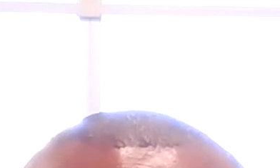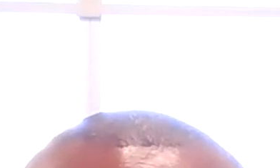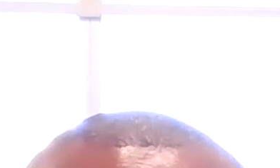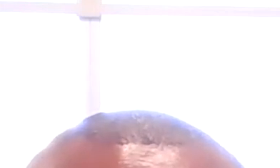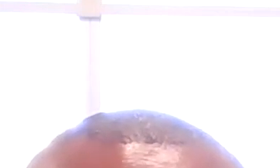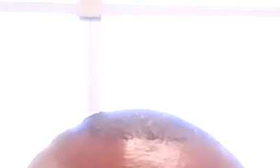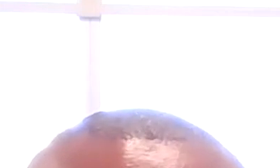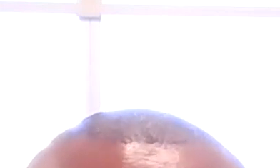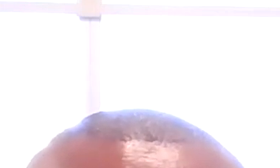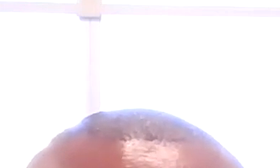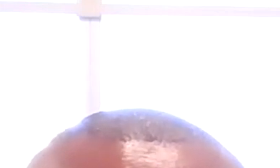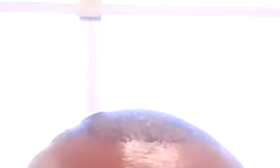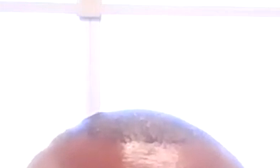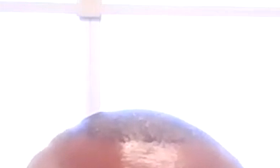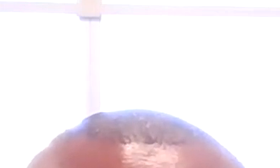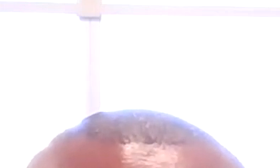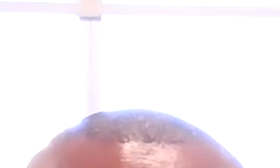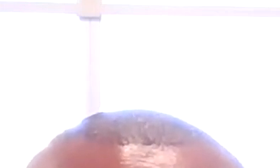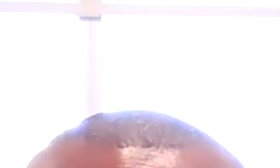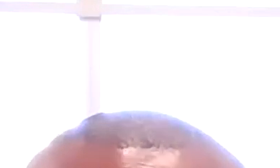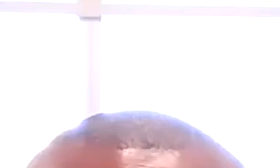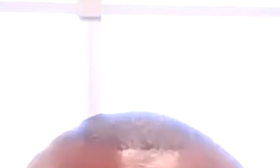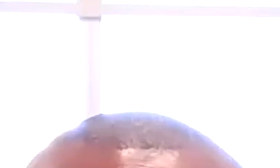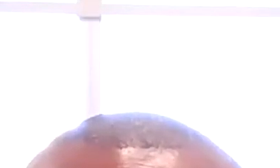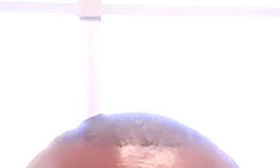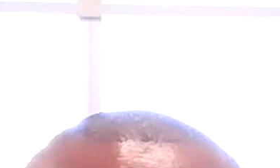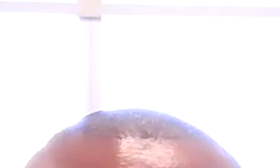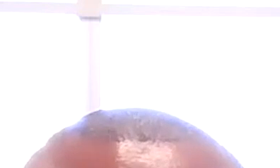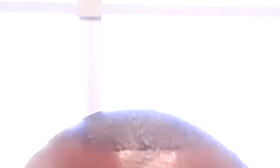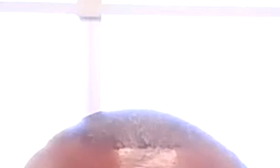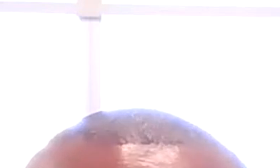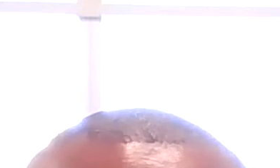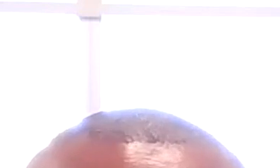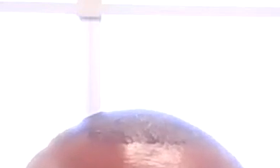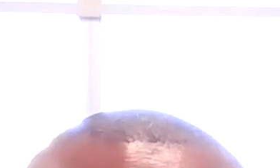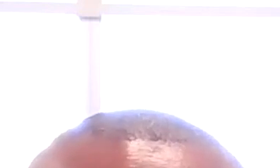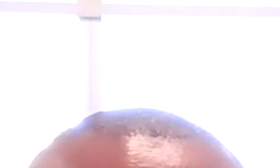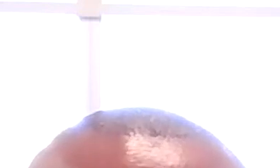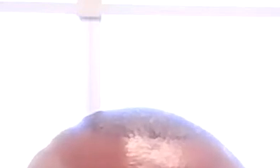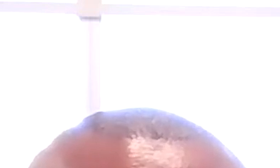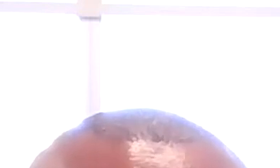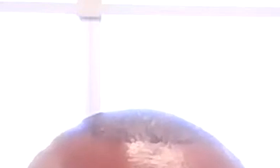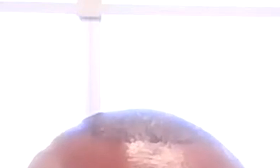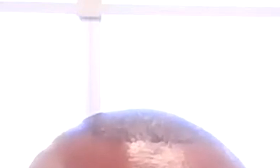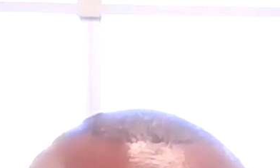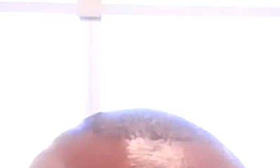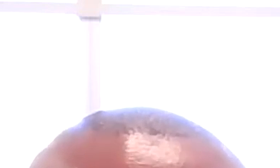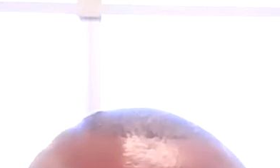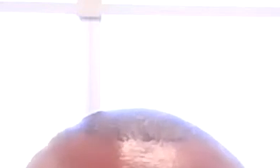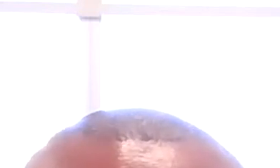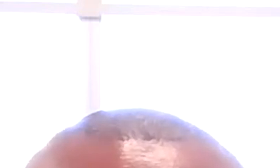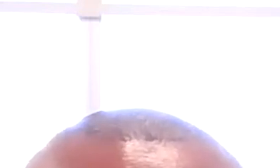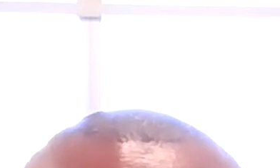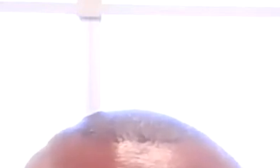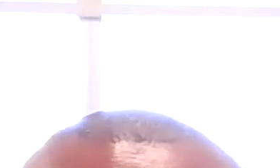Our students and those who support UAB deserve no less. We will continue to work to provide you opportunities for